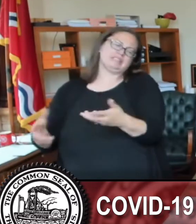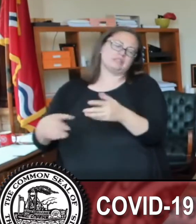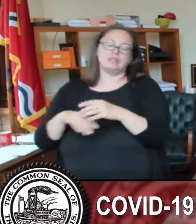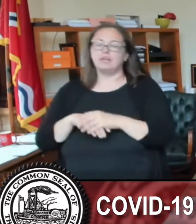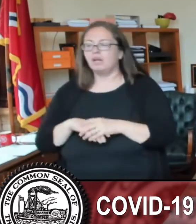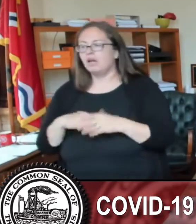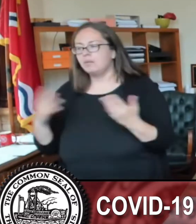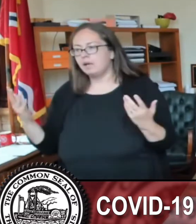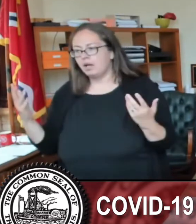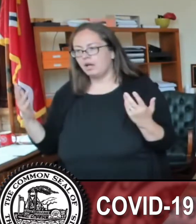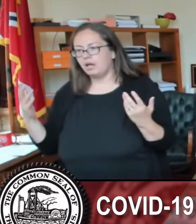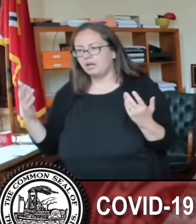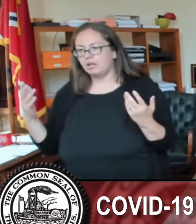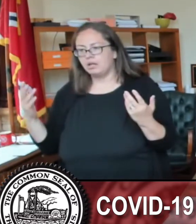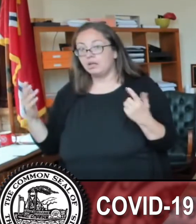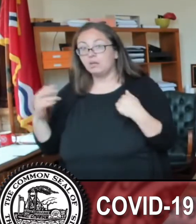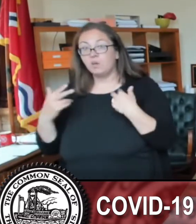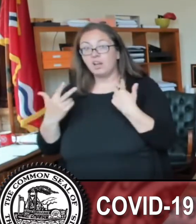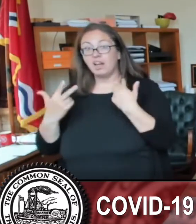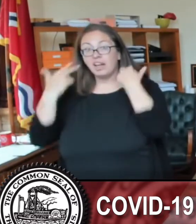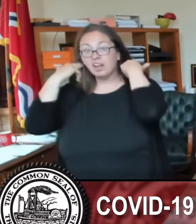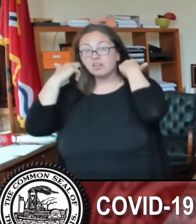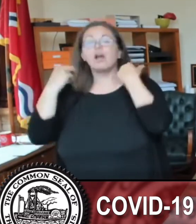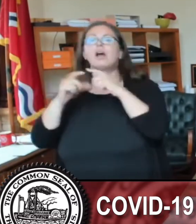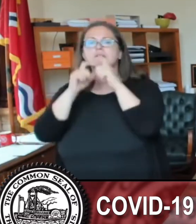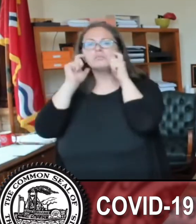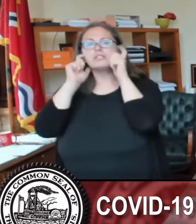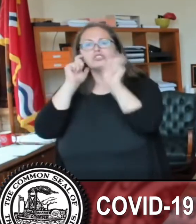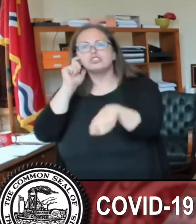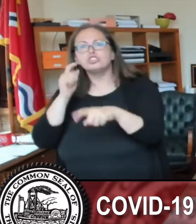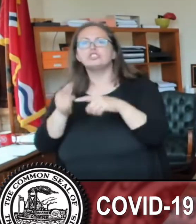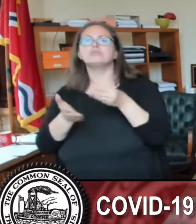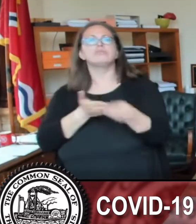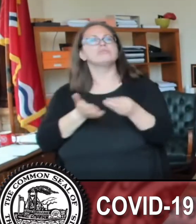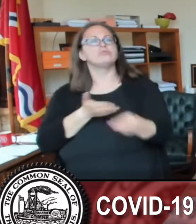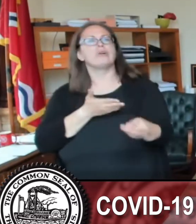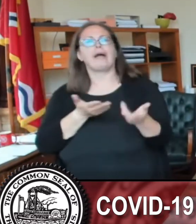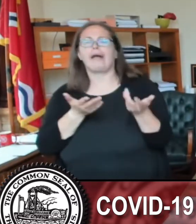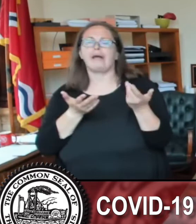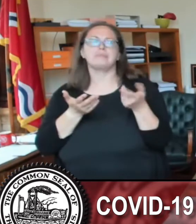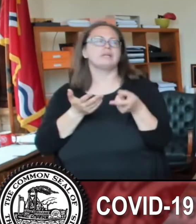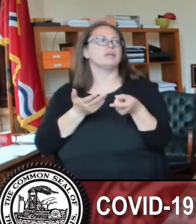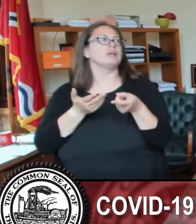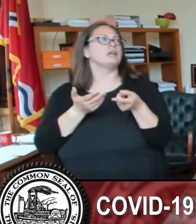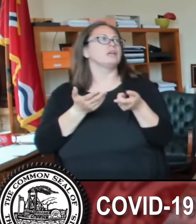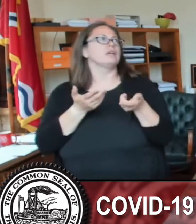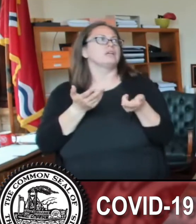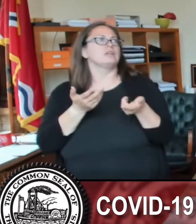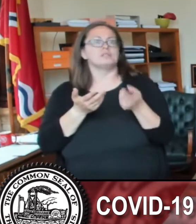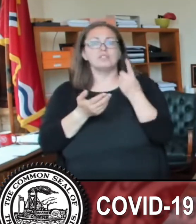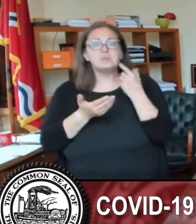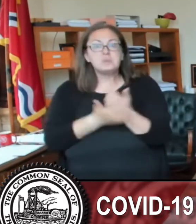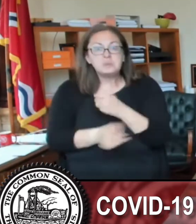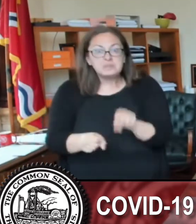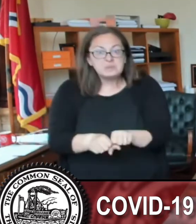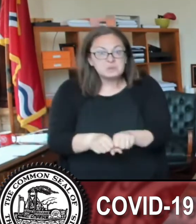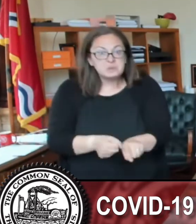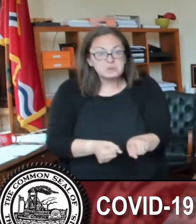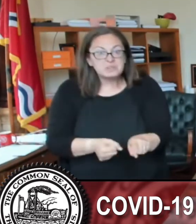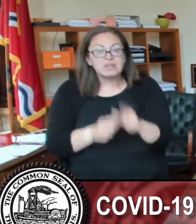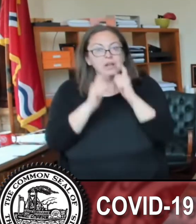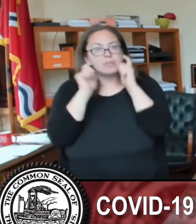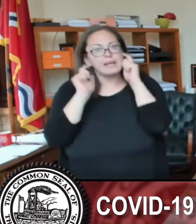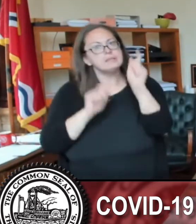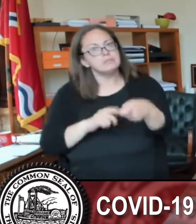But, when you're getting a haircut, you need to be wearing a mask. When you're shopping for new shoes, you need to be wearing a mask.